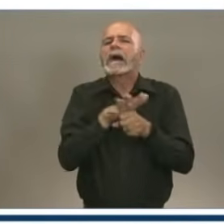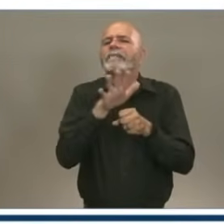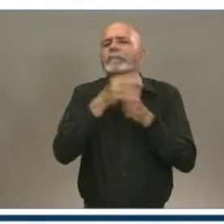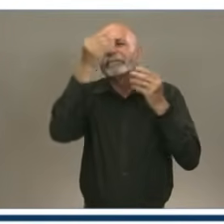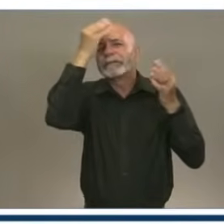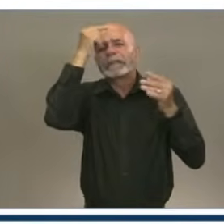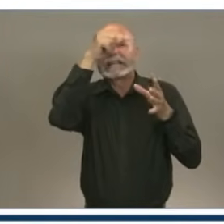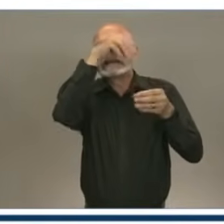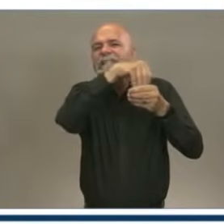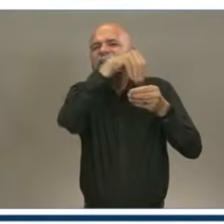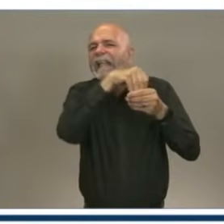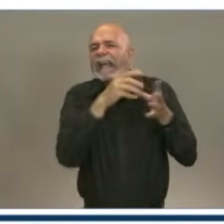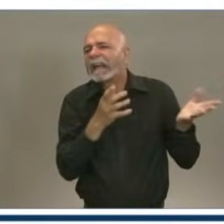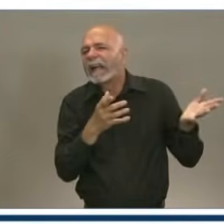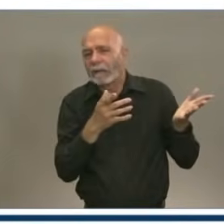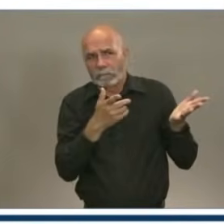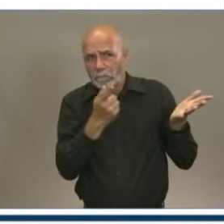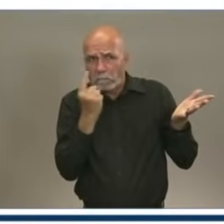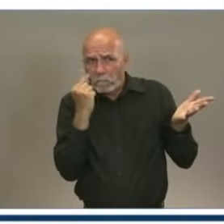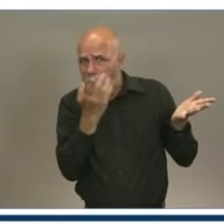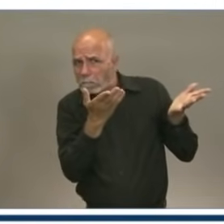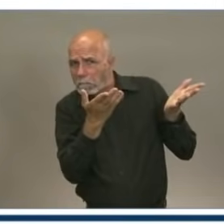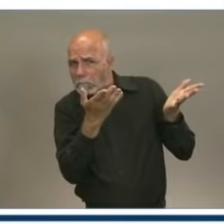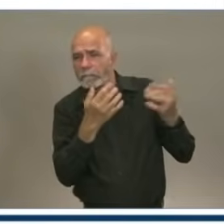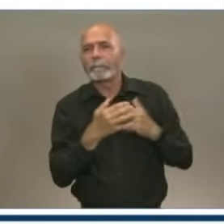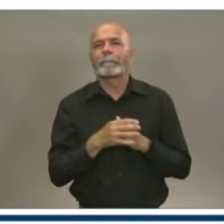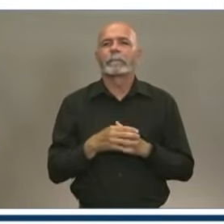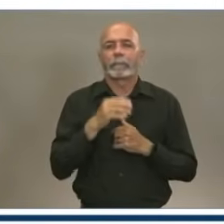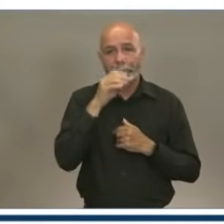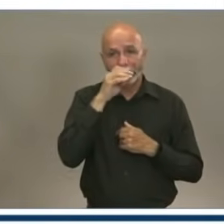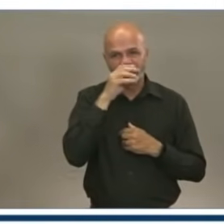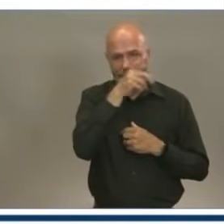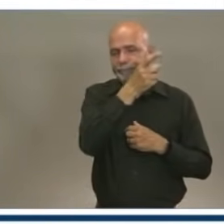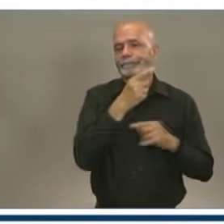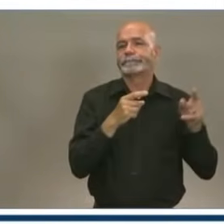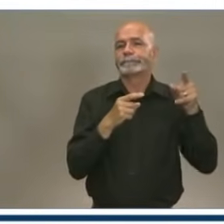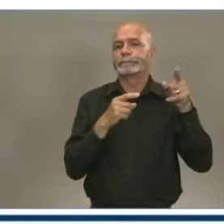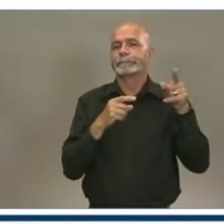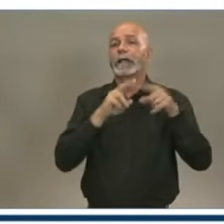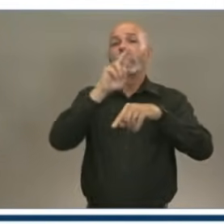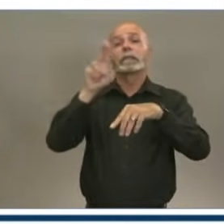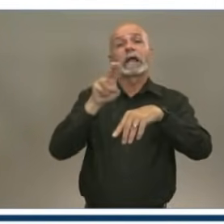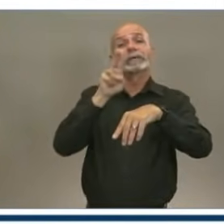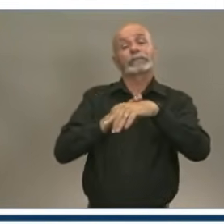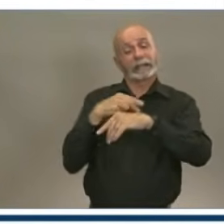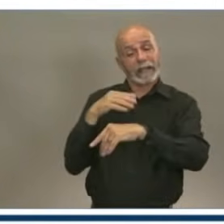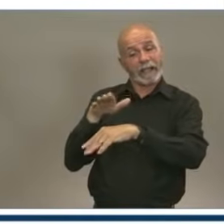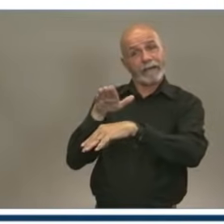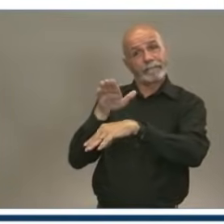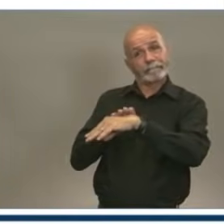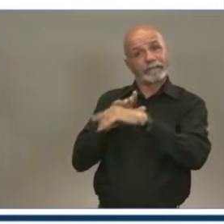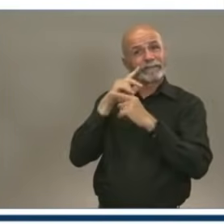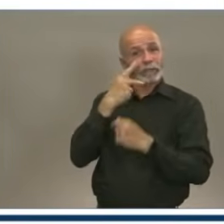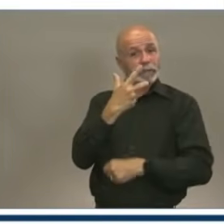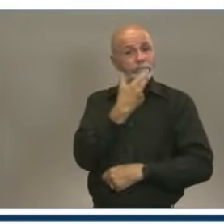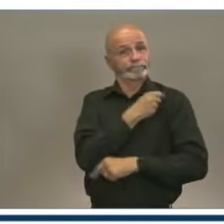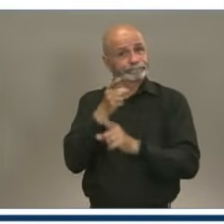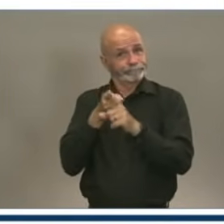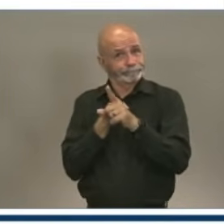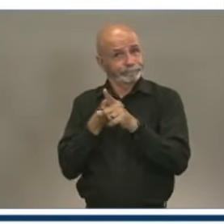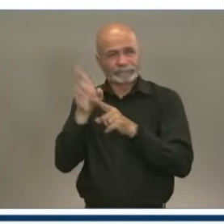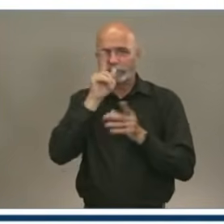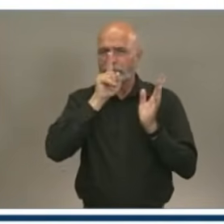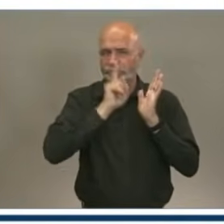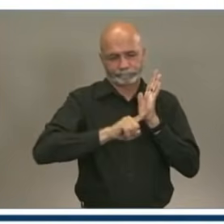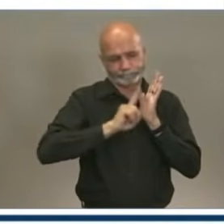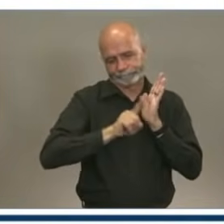that. Well, the National Advisory Committee on Immunization has looked at all the available data, and their position has